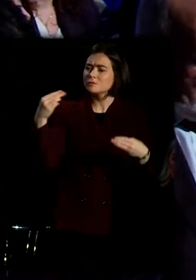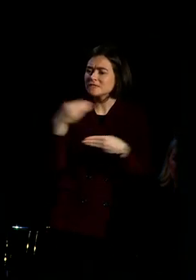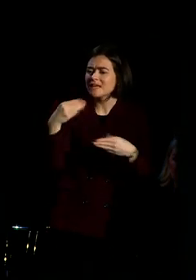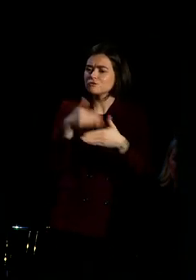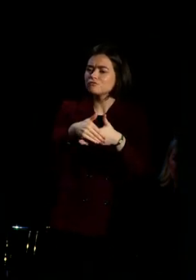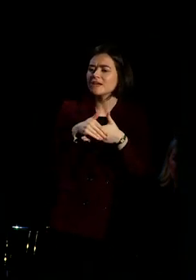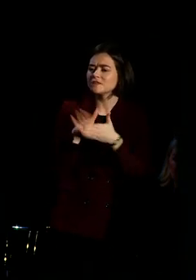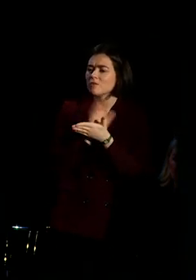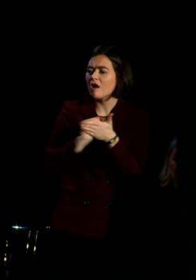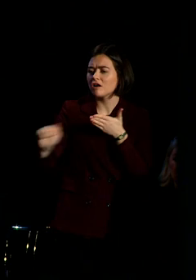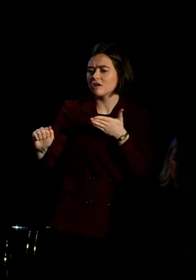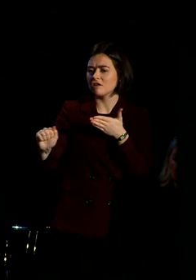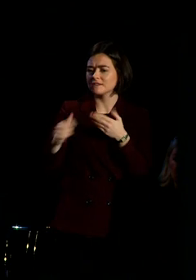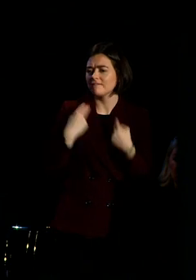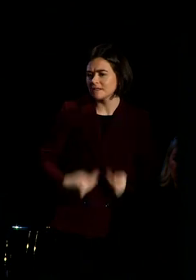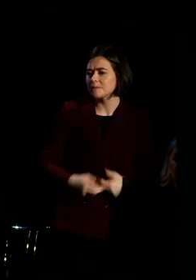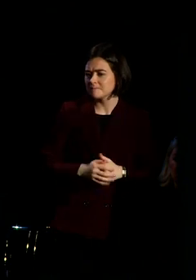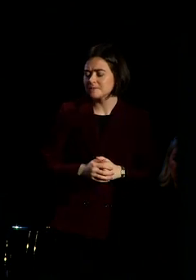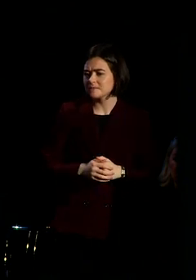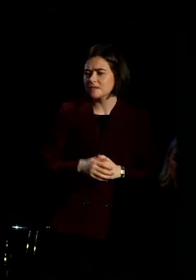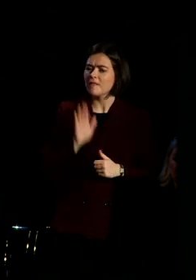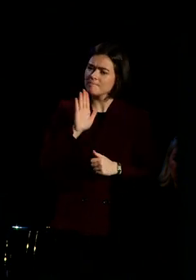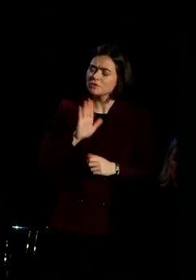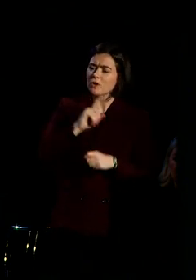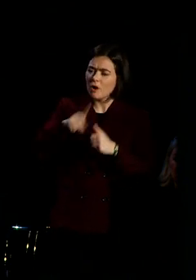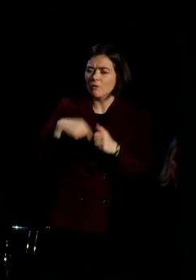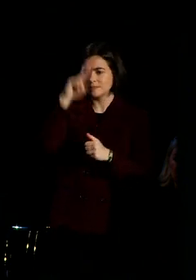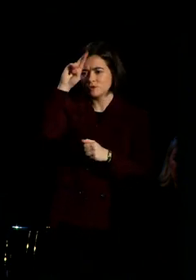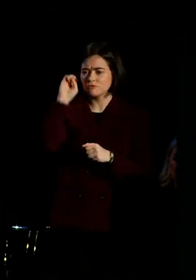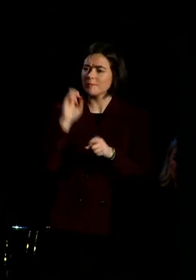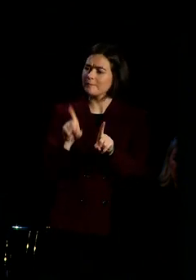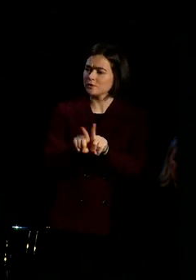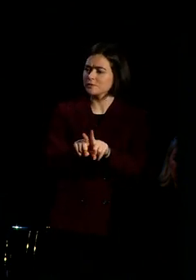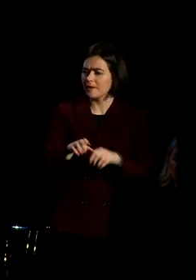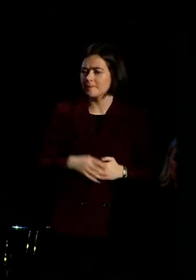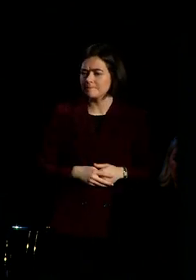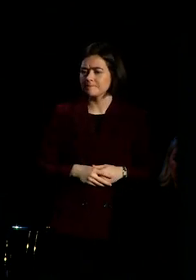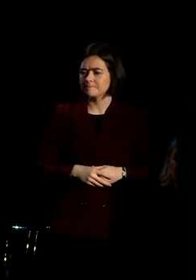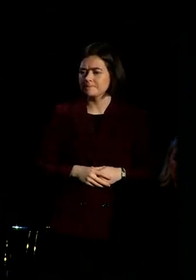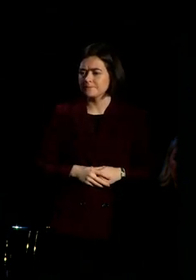or rescue Holocaust victims must also be inscribed in our hearts.